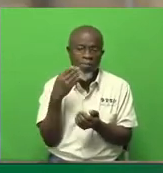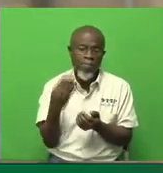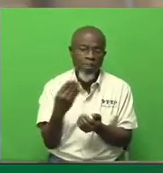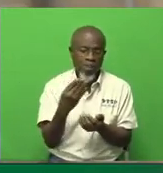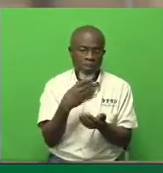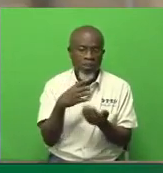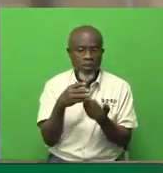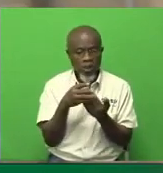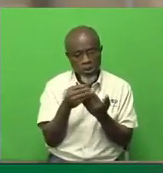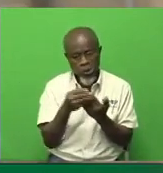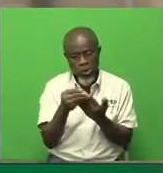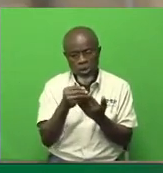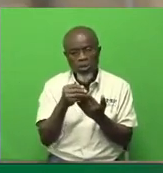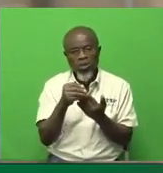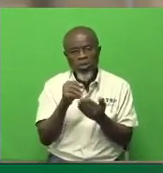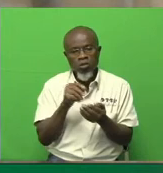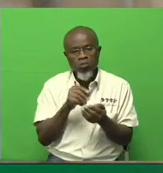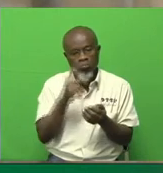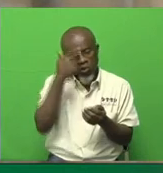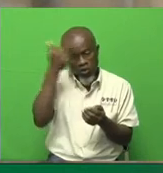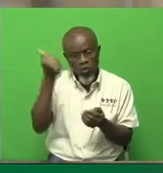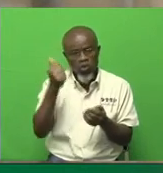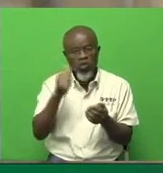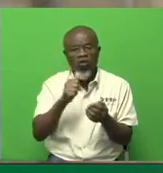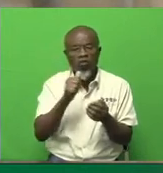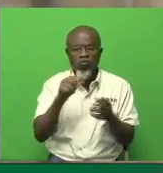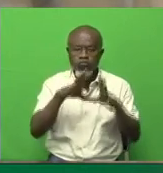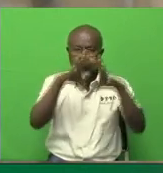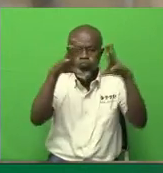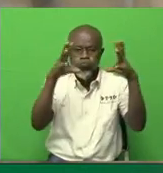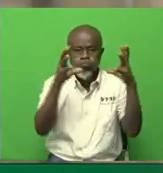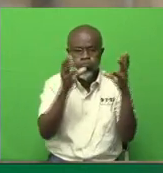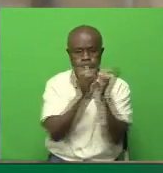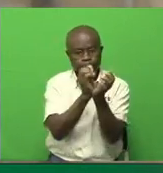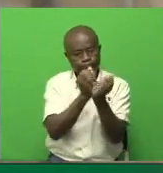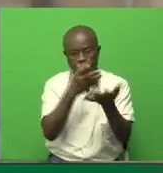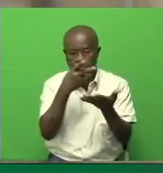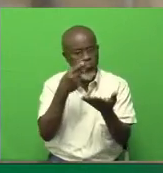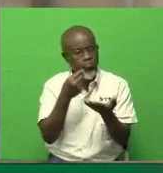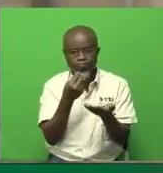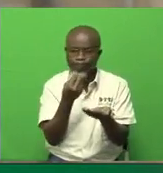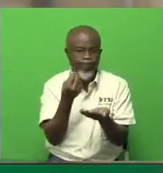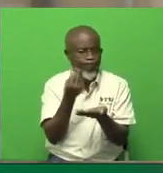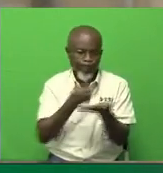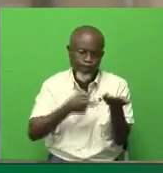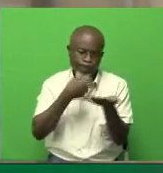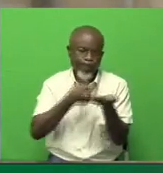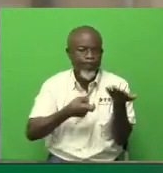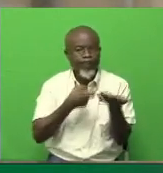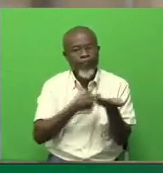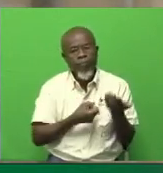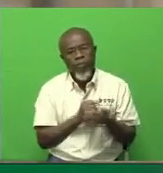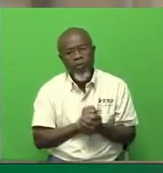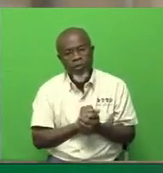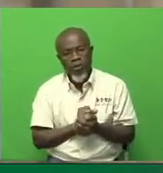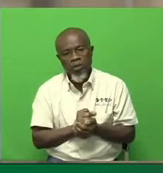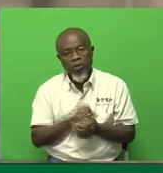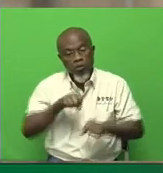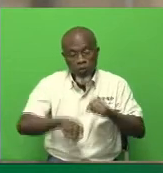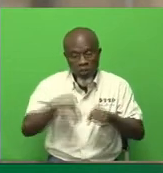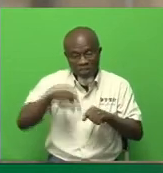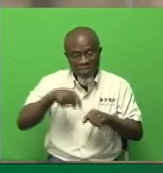of global prices and this government had to buckle down and pursue decisions